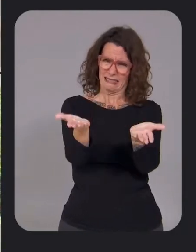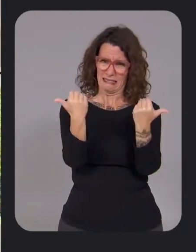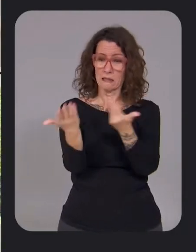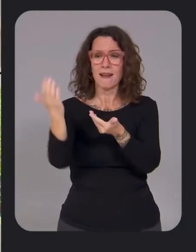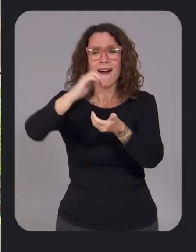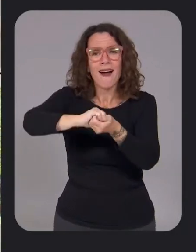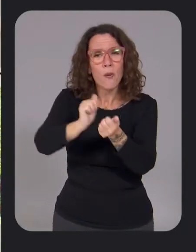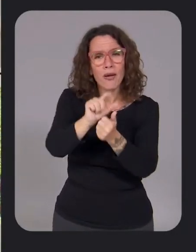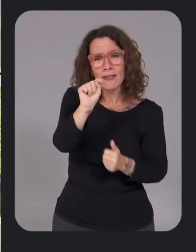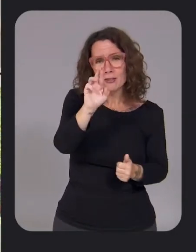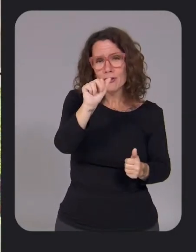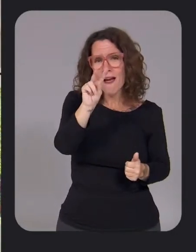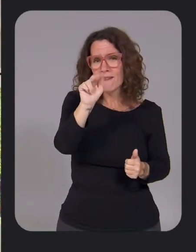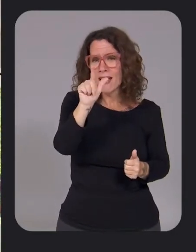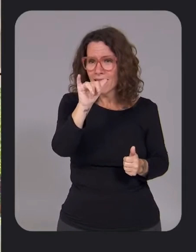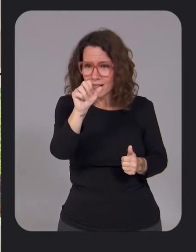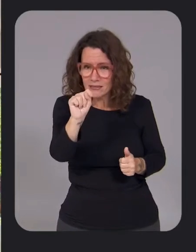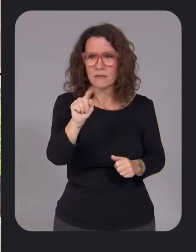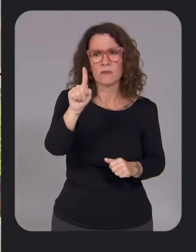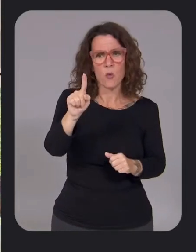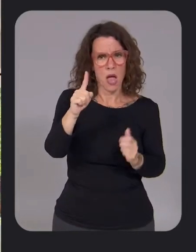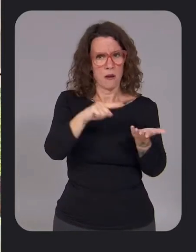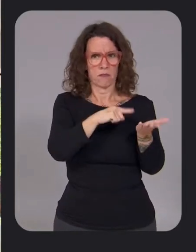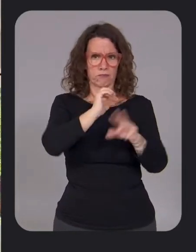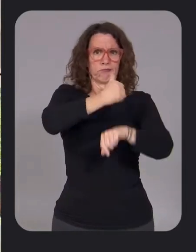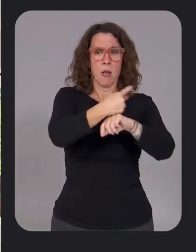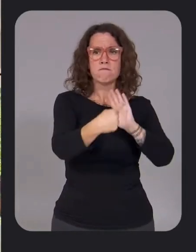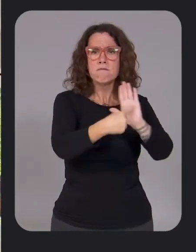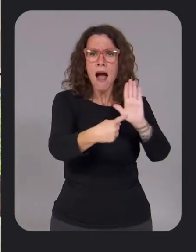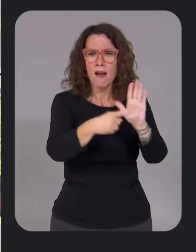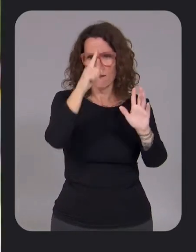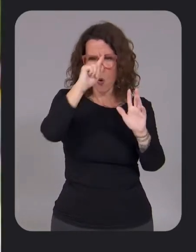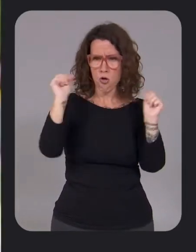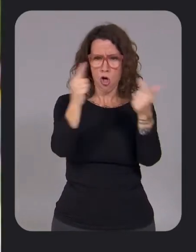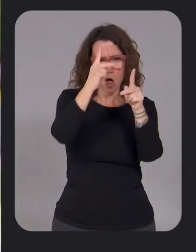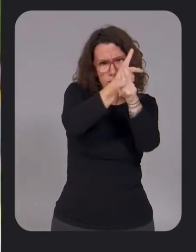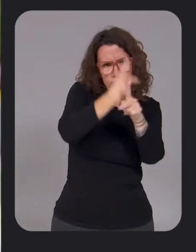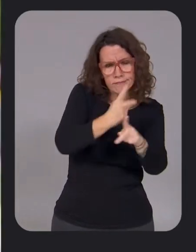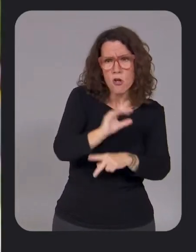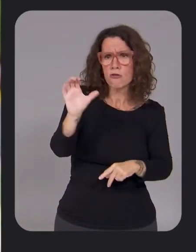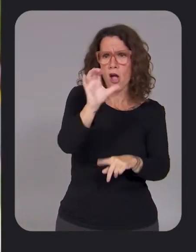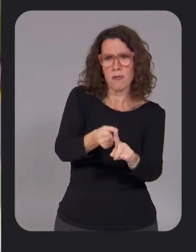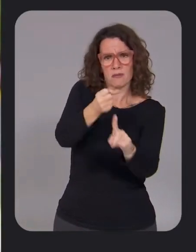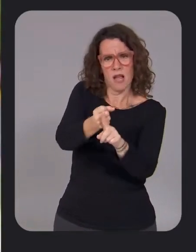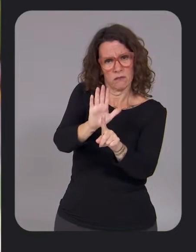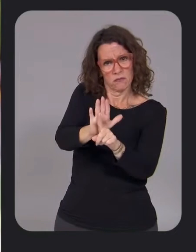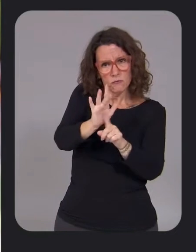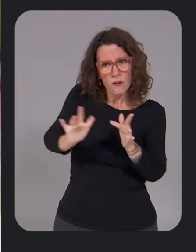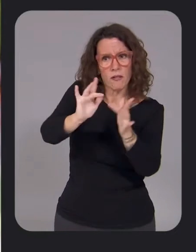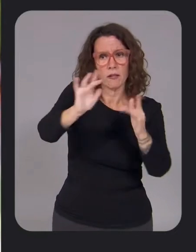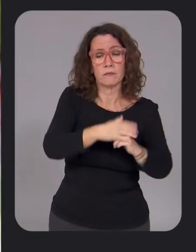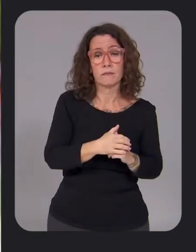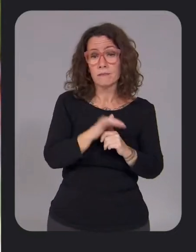Travelist Coalition to create an open model for calculating the carbon impact of air travel. This model, and a similar